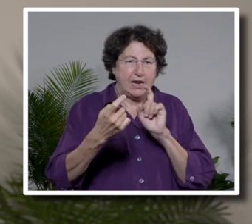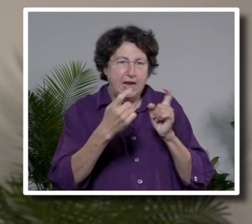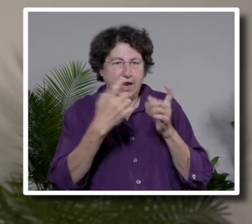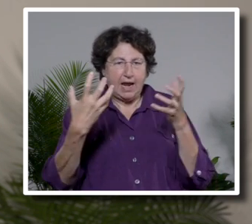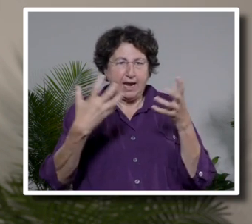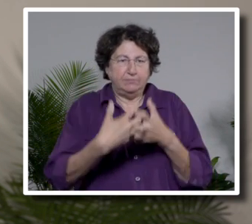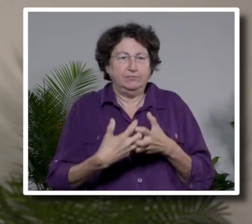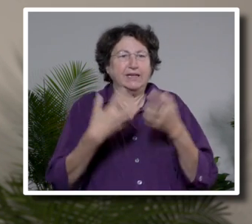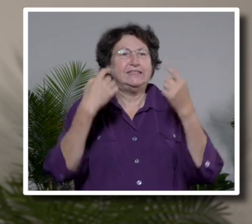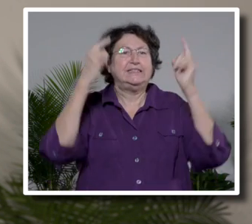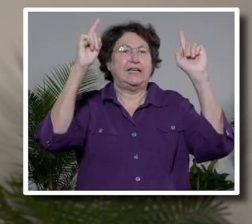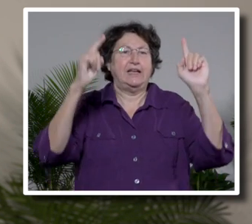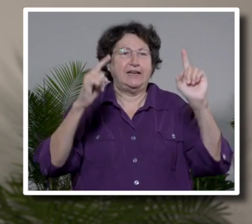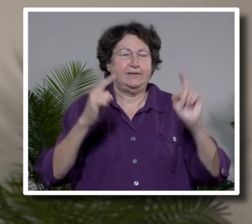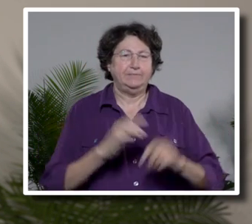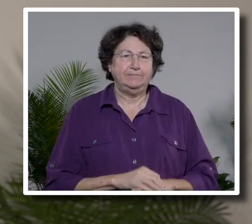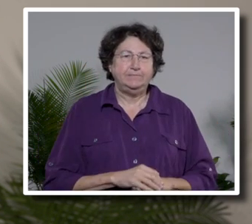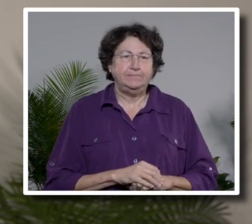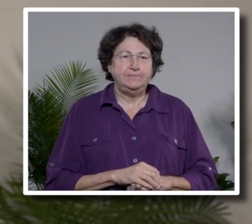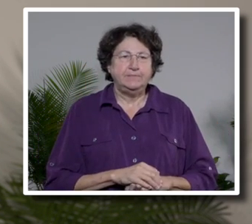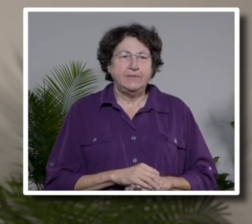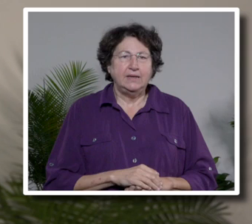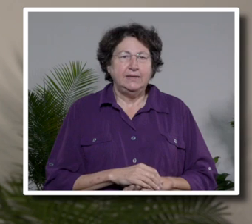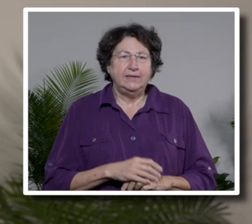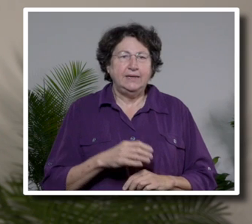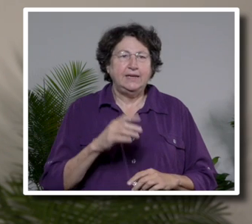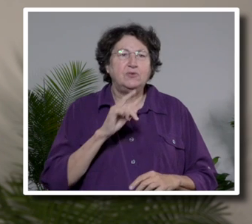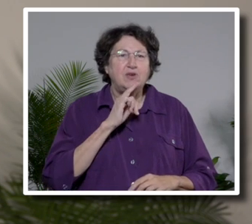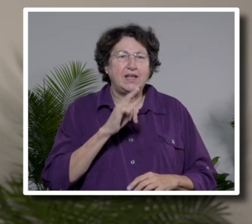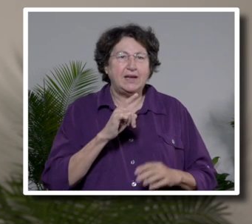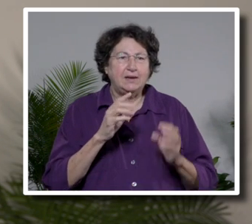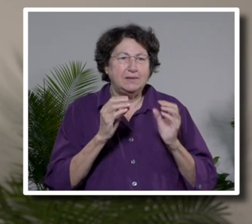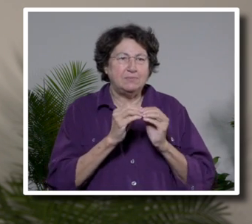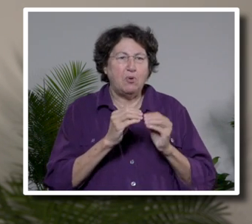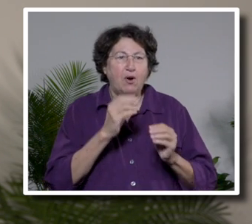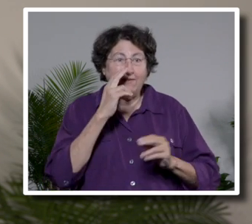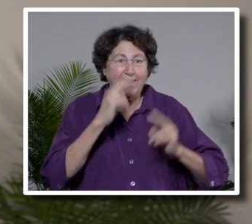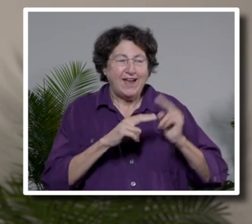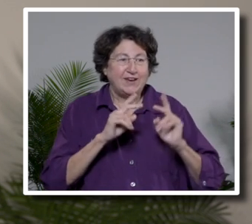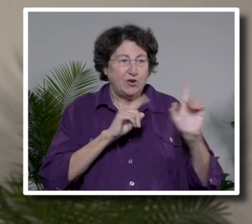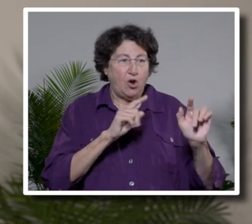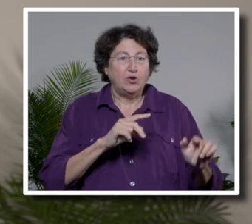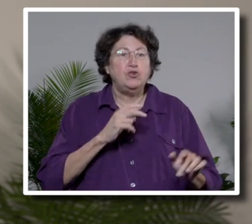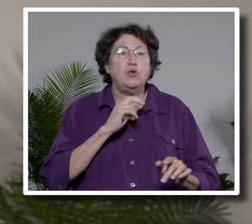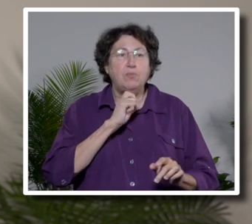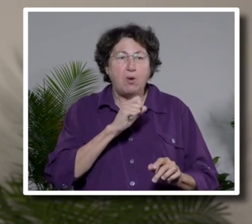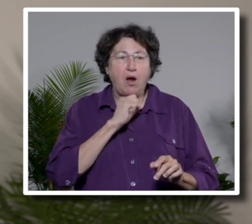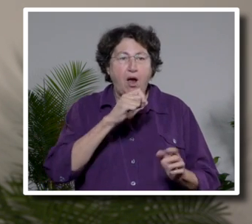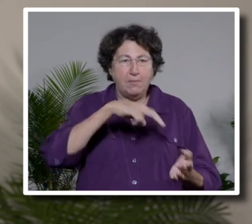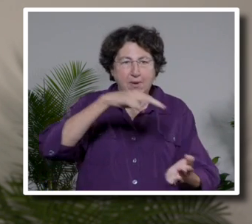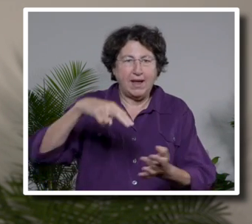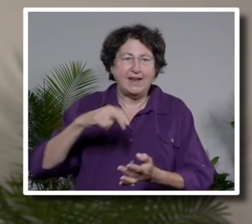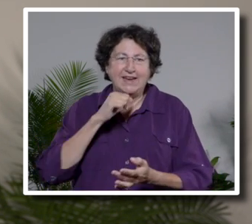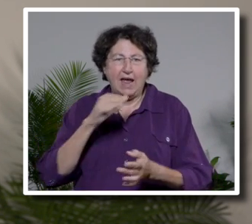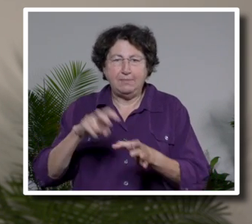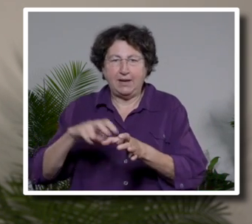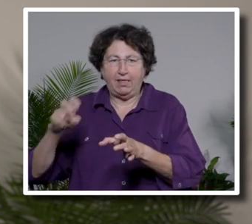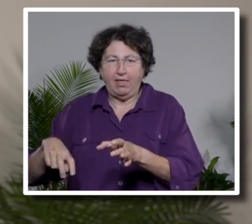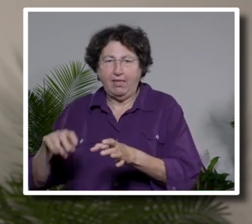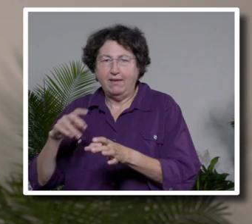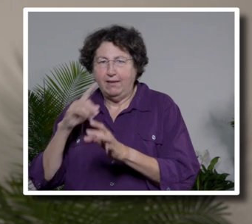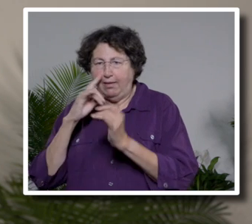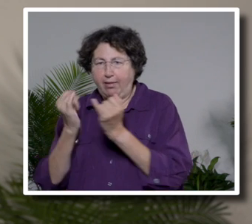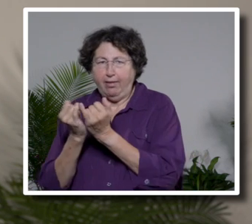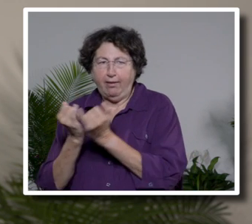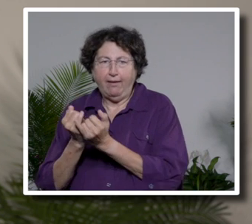succeed under difficult circumstances. It certainly would have been more fun to go to prom than quarantine in a pandemic, but you took a